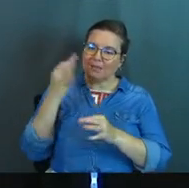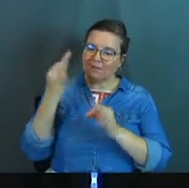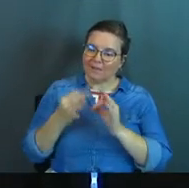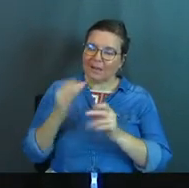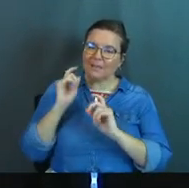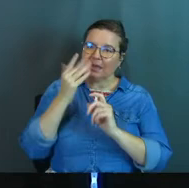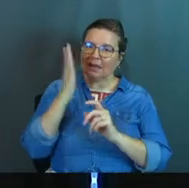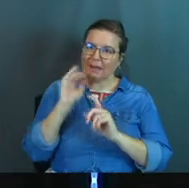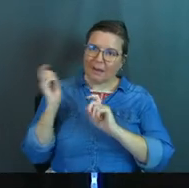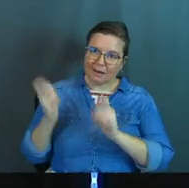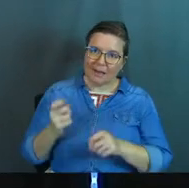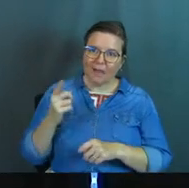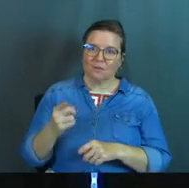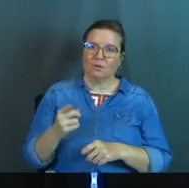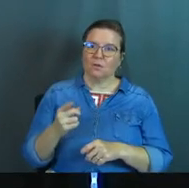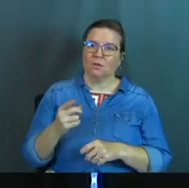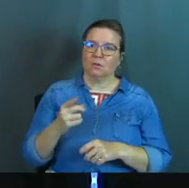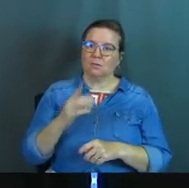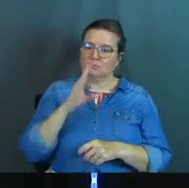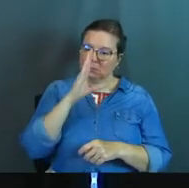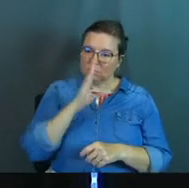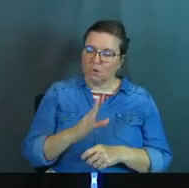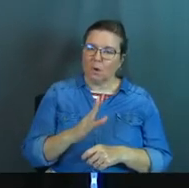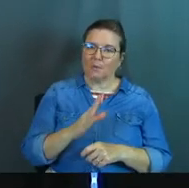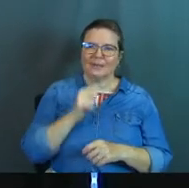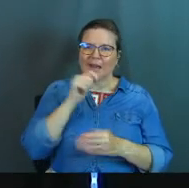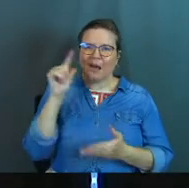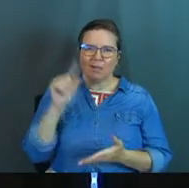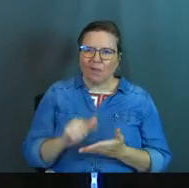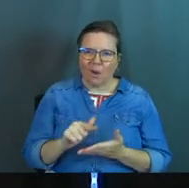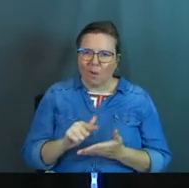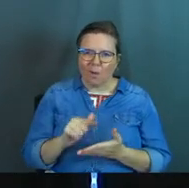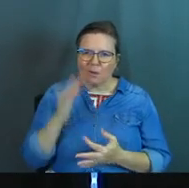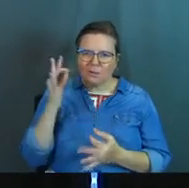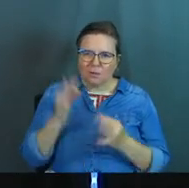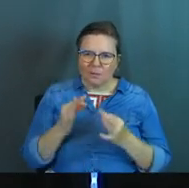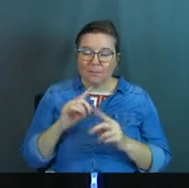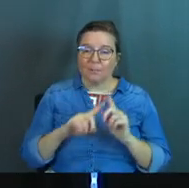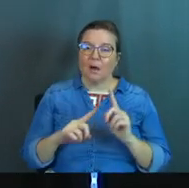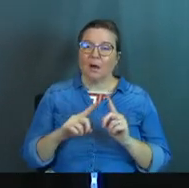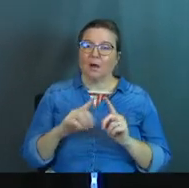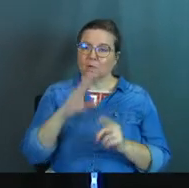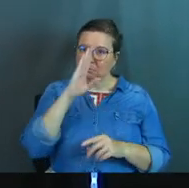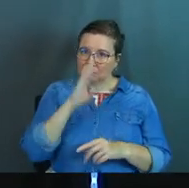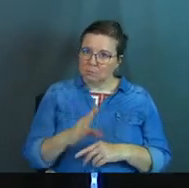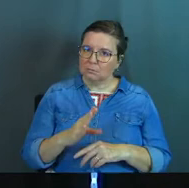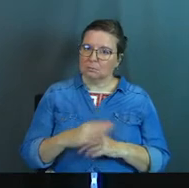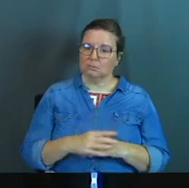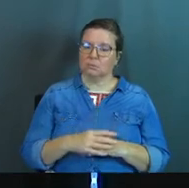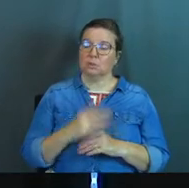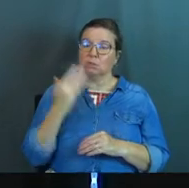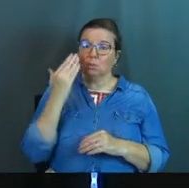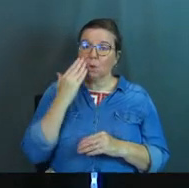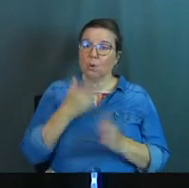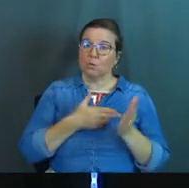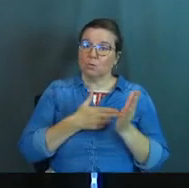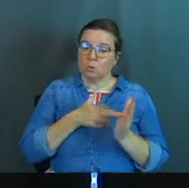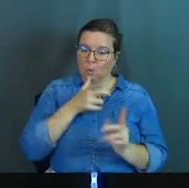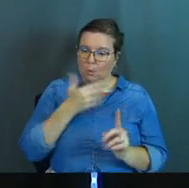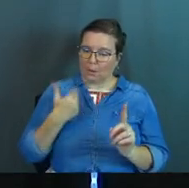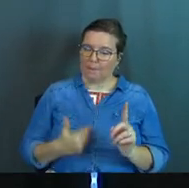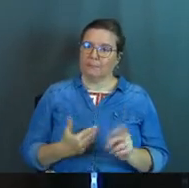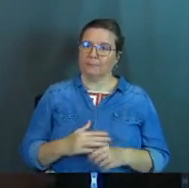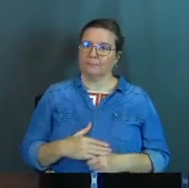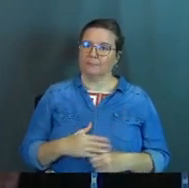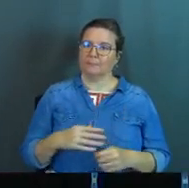faith that God poured out on you. Sober judgment, not low judgment, but sober judgment. Just to know the truth of who you